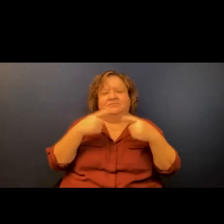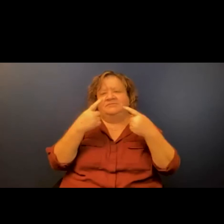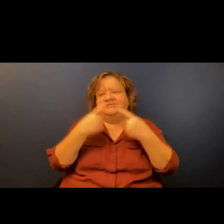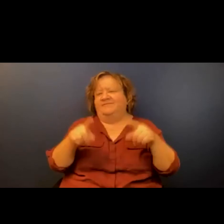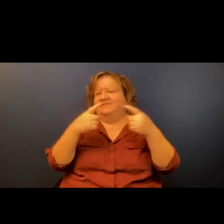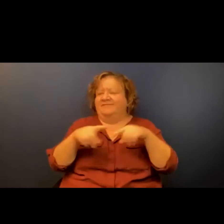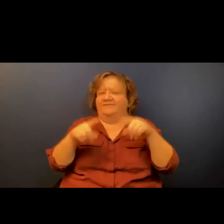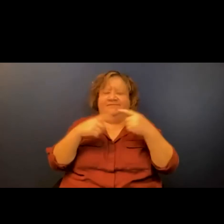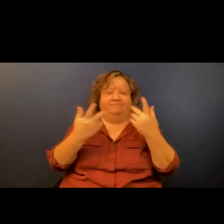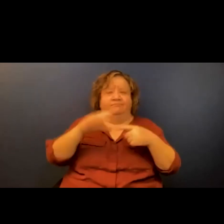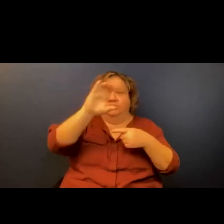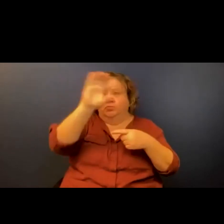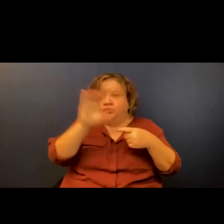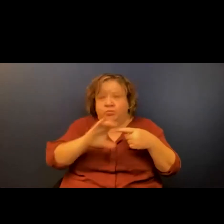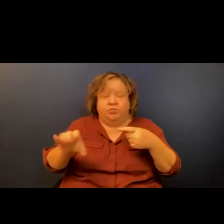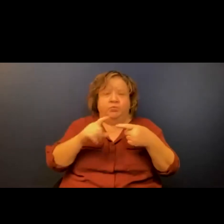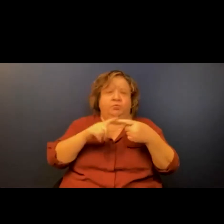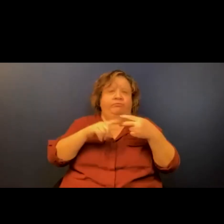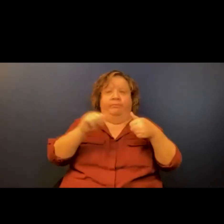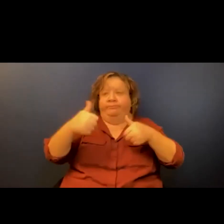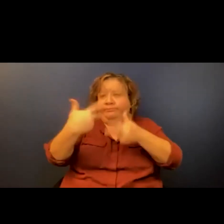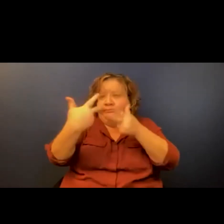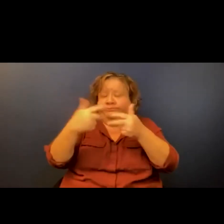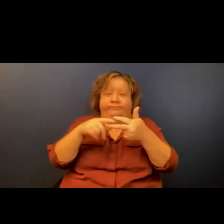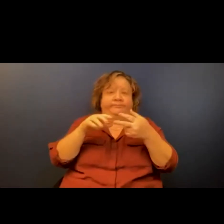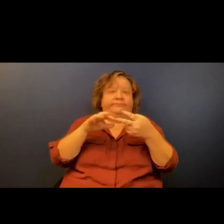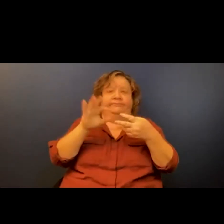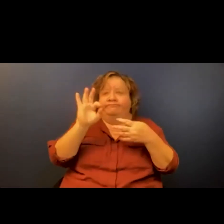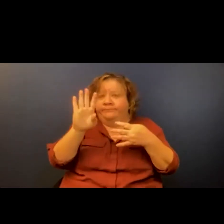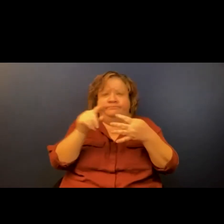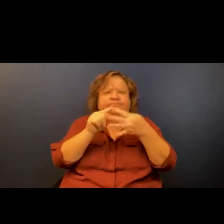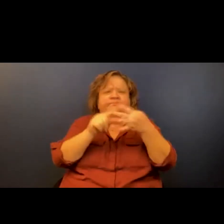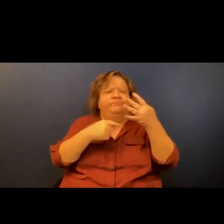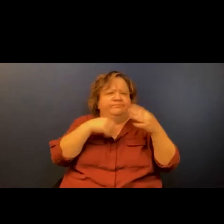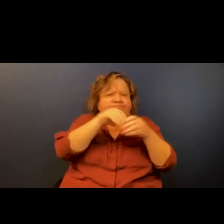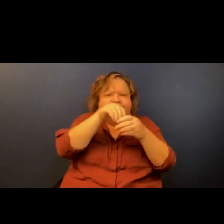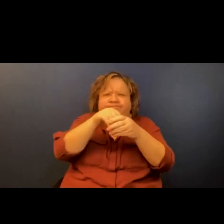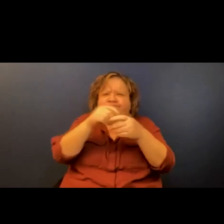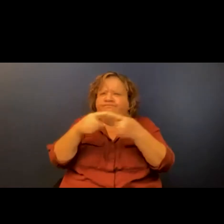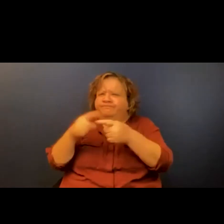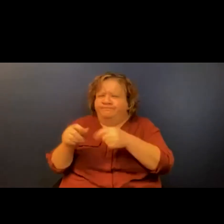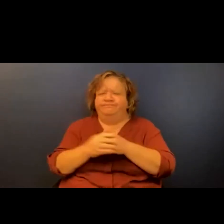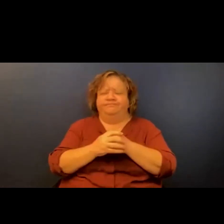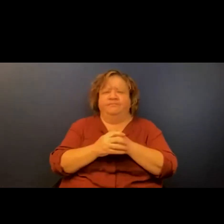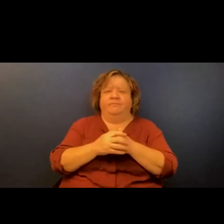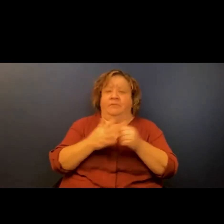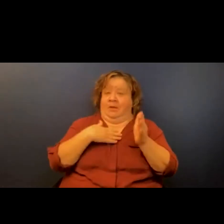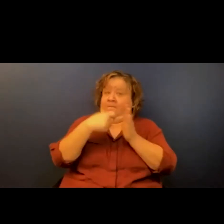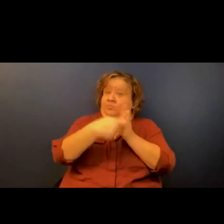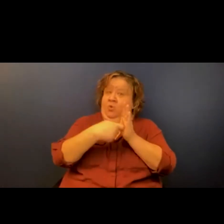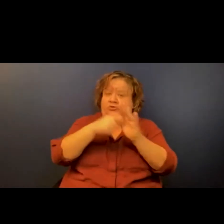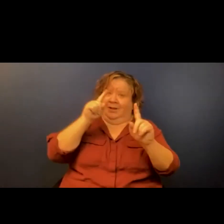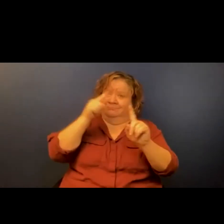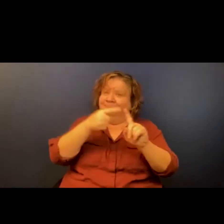media. And to conclude with this project of having fun with culture, we held a